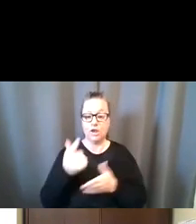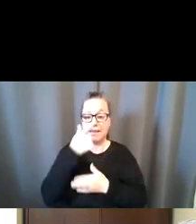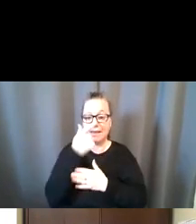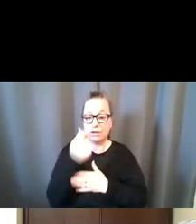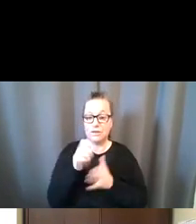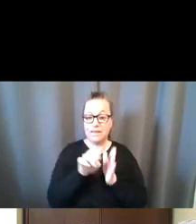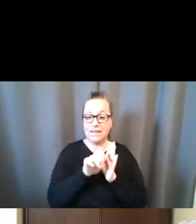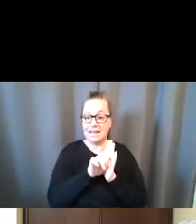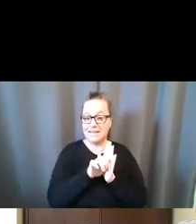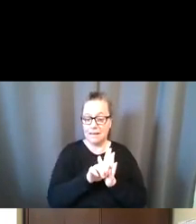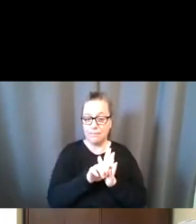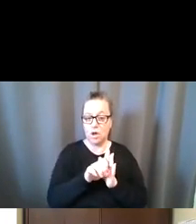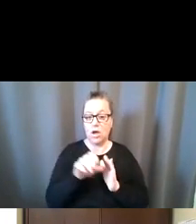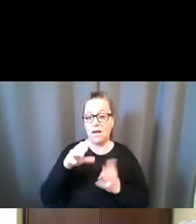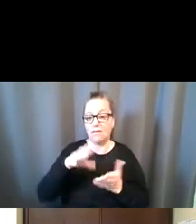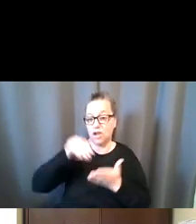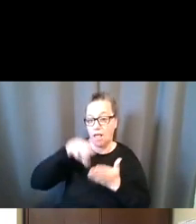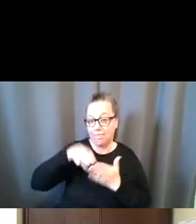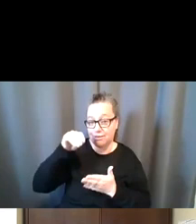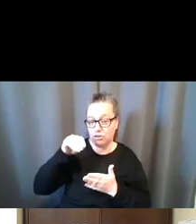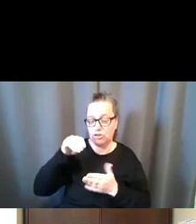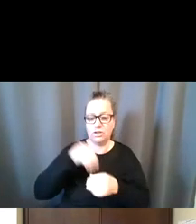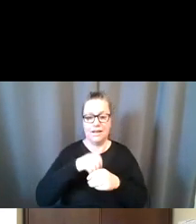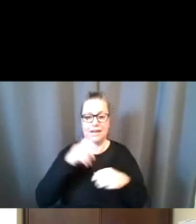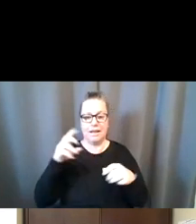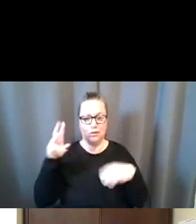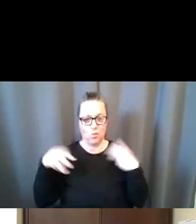of knowledge in the wild. These are, you might